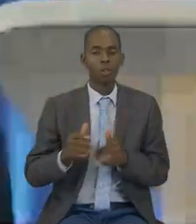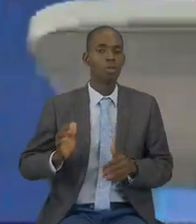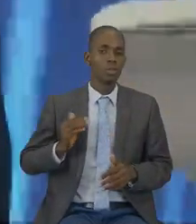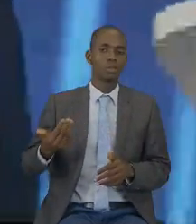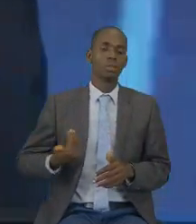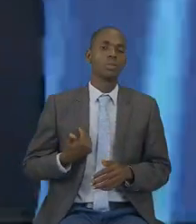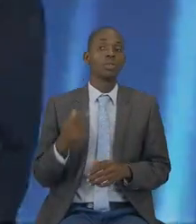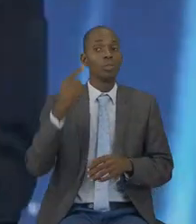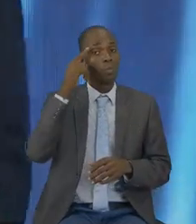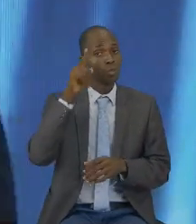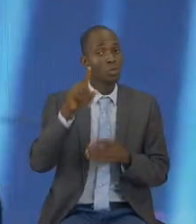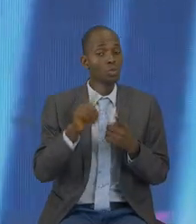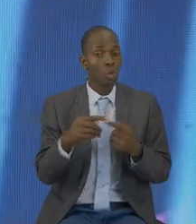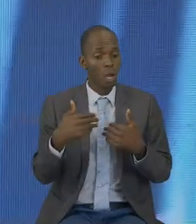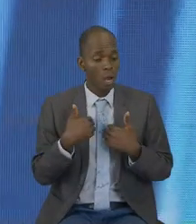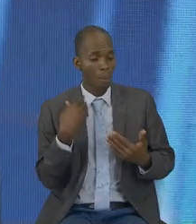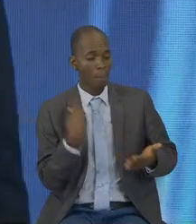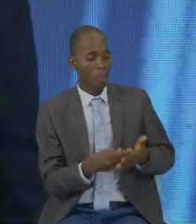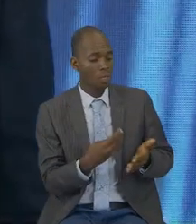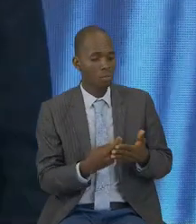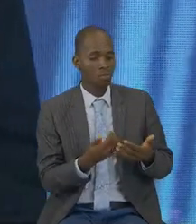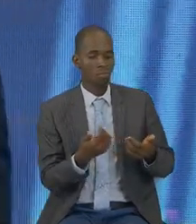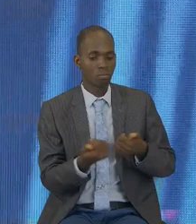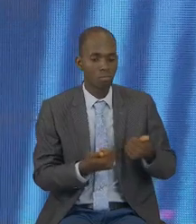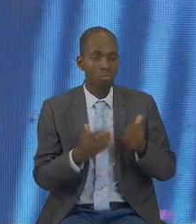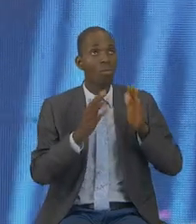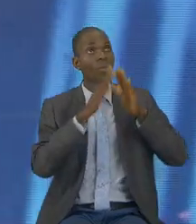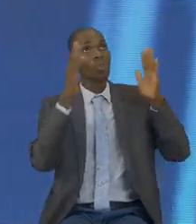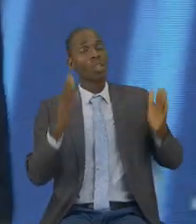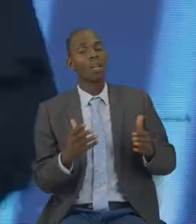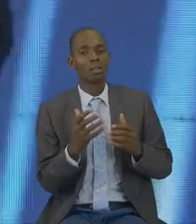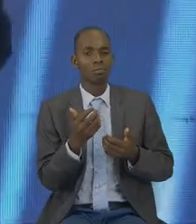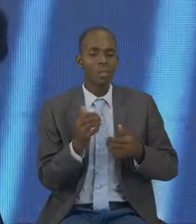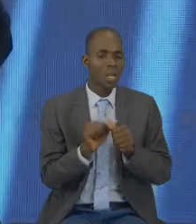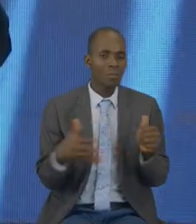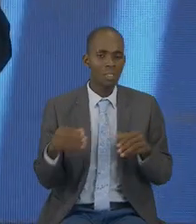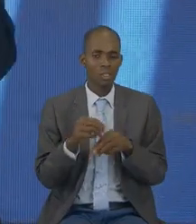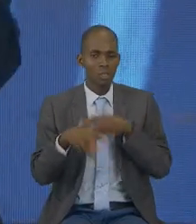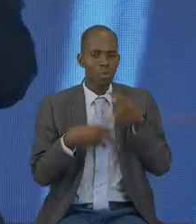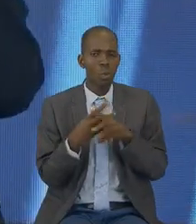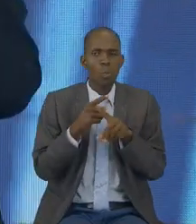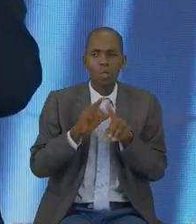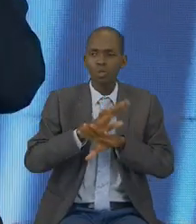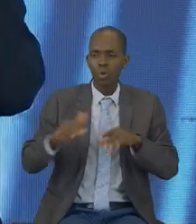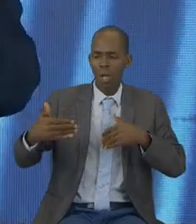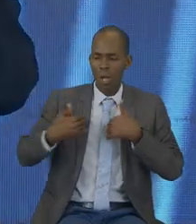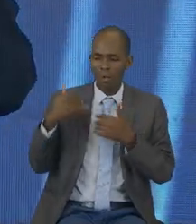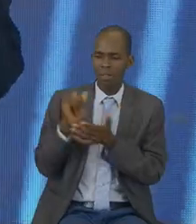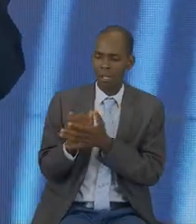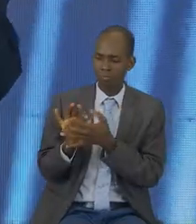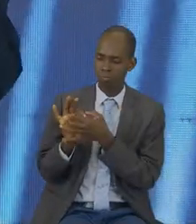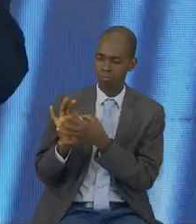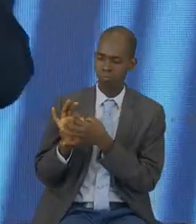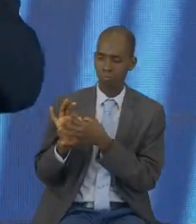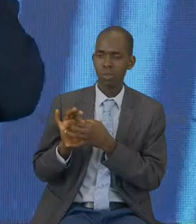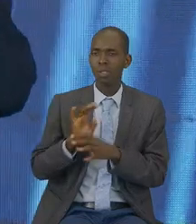to have all the money, all the material things in the world, and you don't have that attachment, you don't have